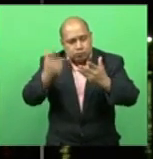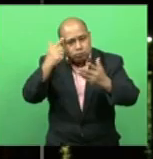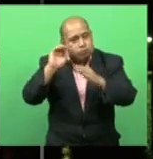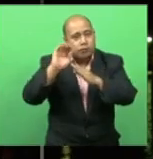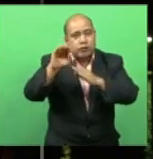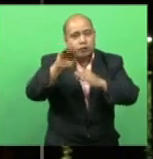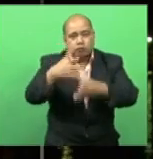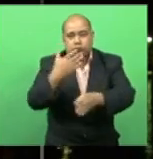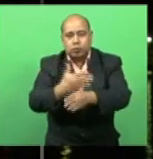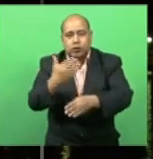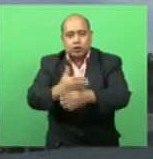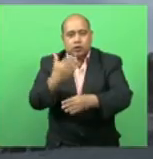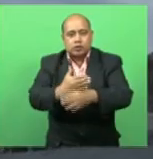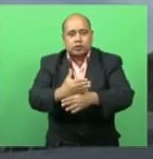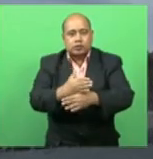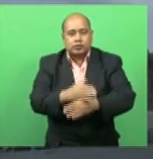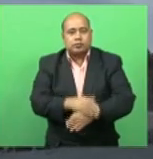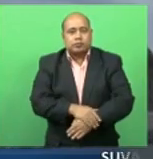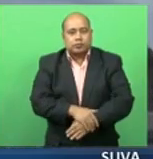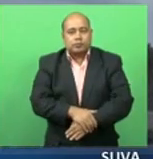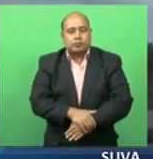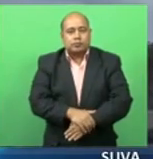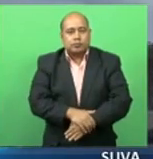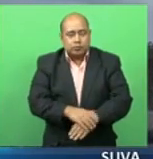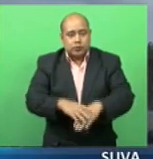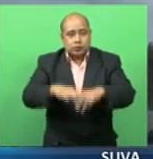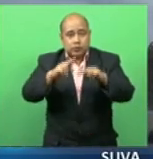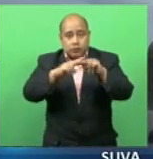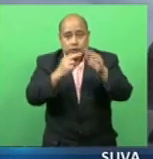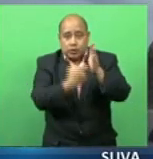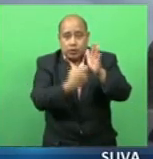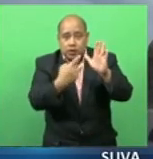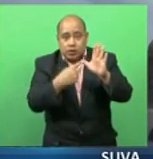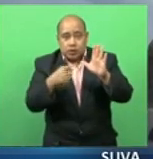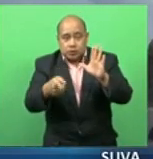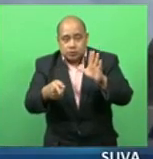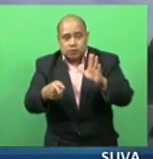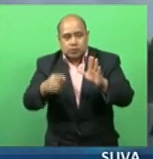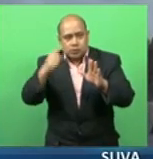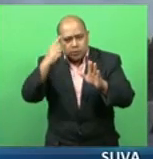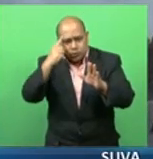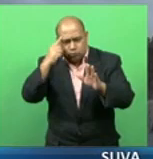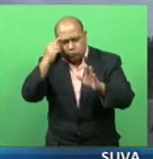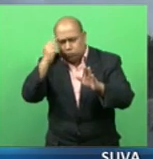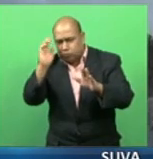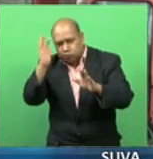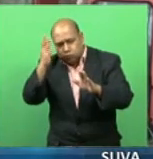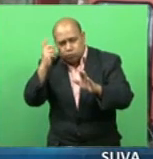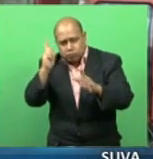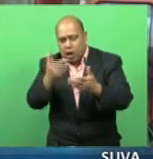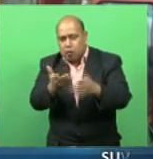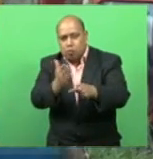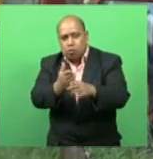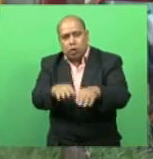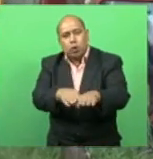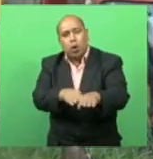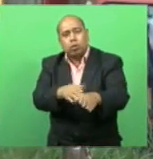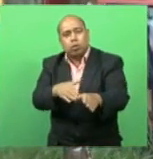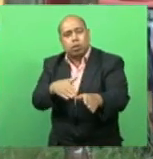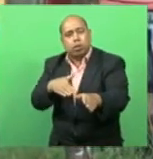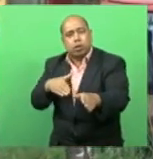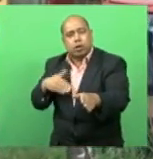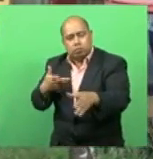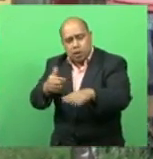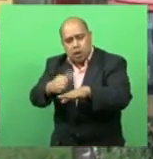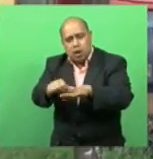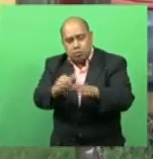Kumar reports. The FRA was expecting delays to roadworks from April, but the extent of it is unclear at this